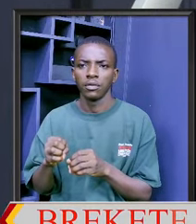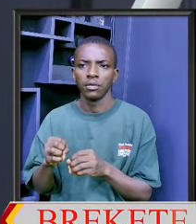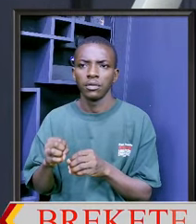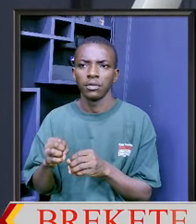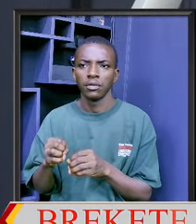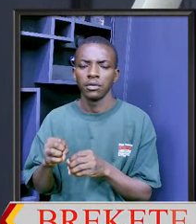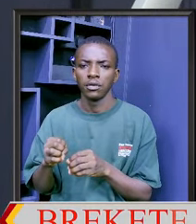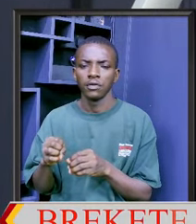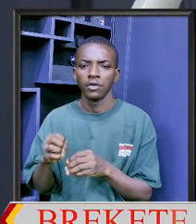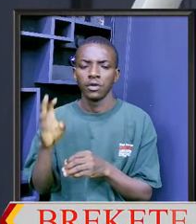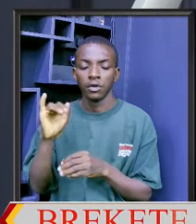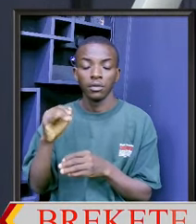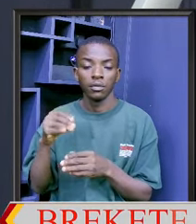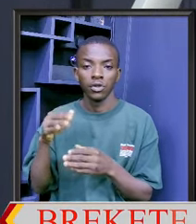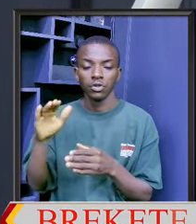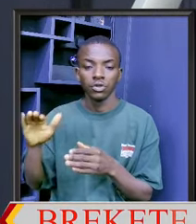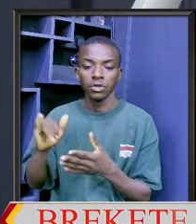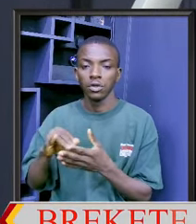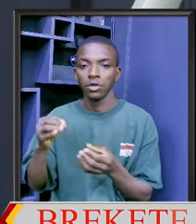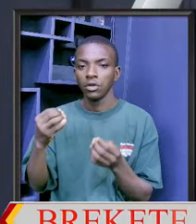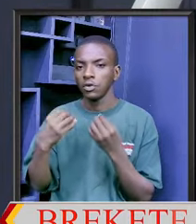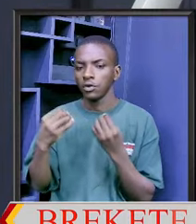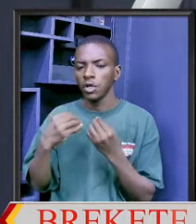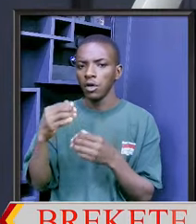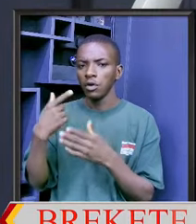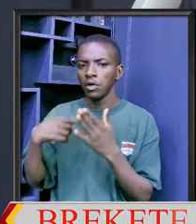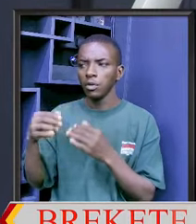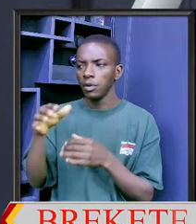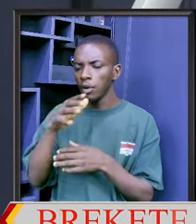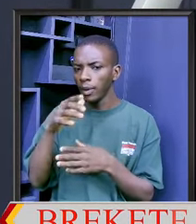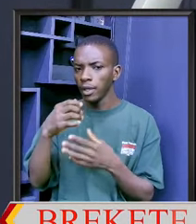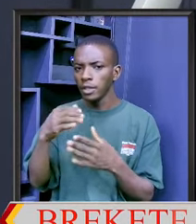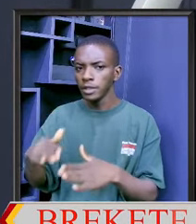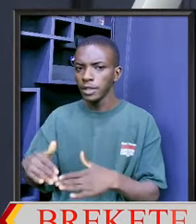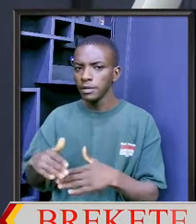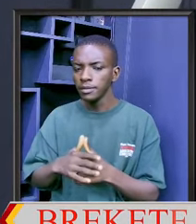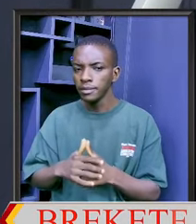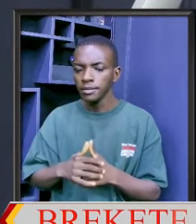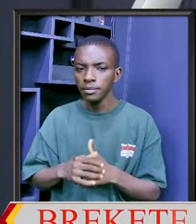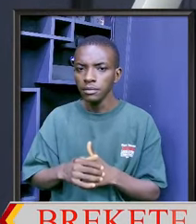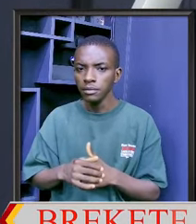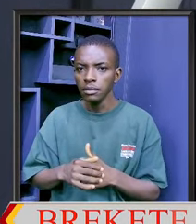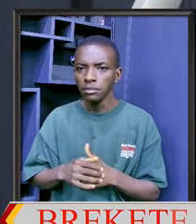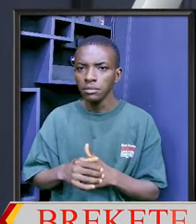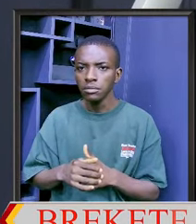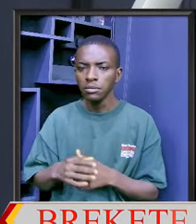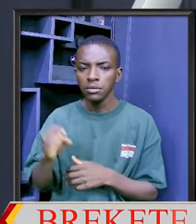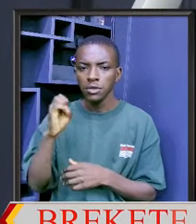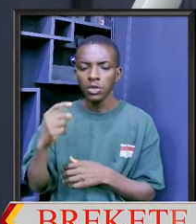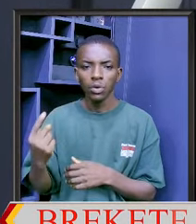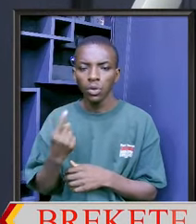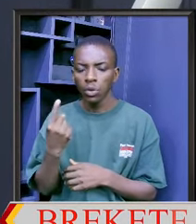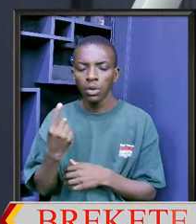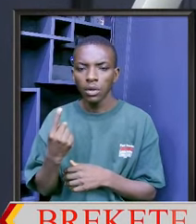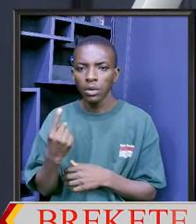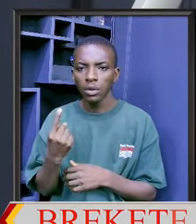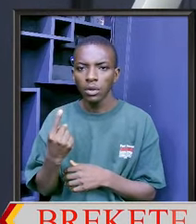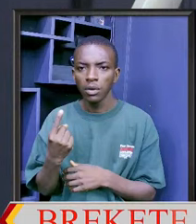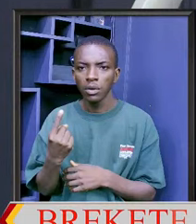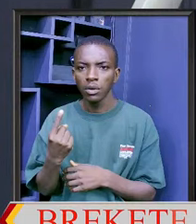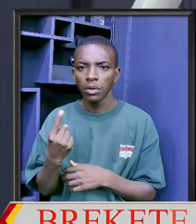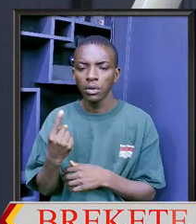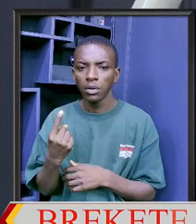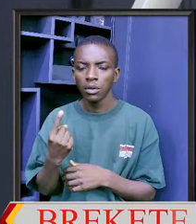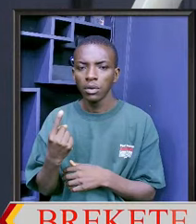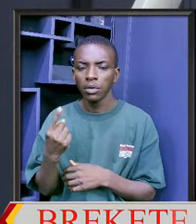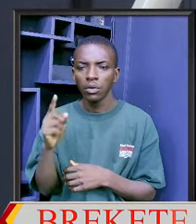him. What of your mother's side? He is the only one. In her